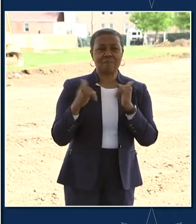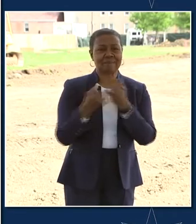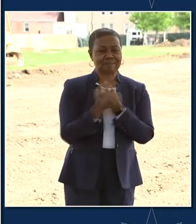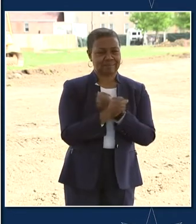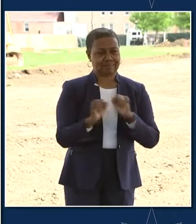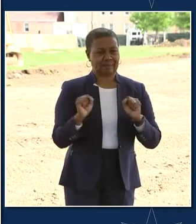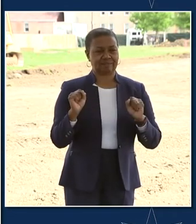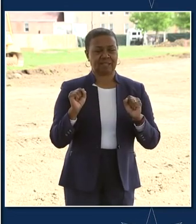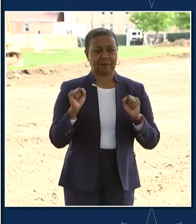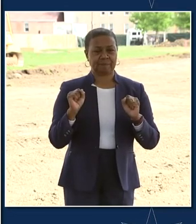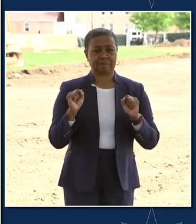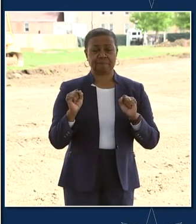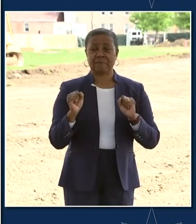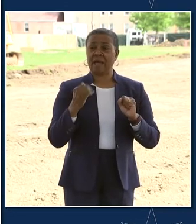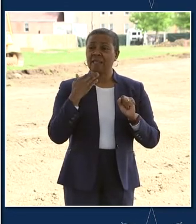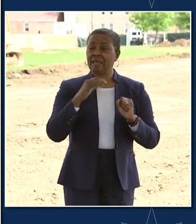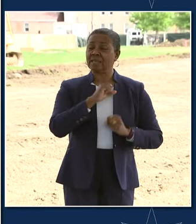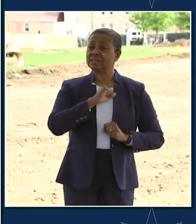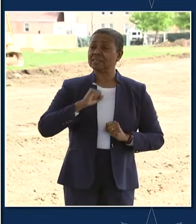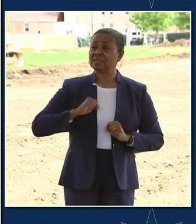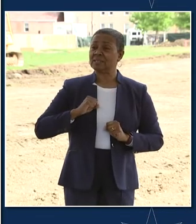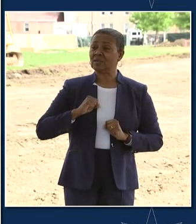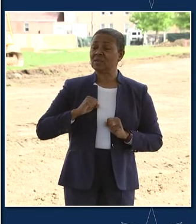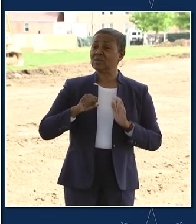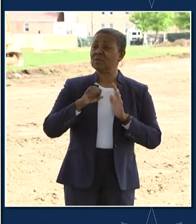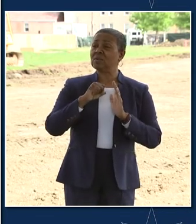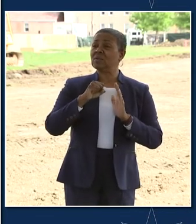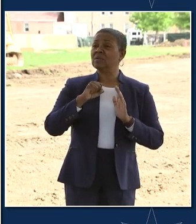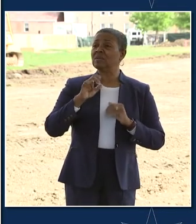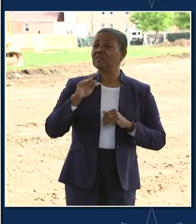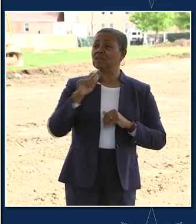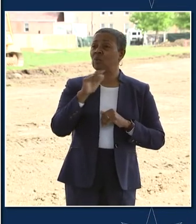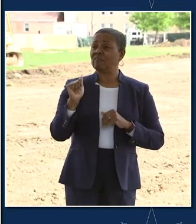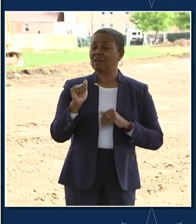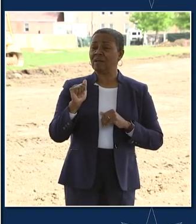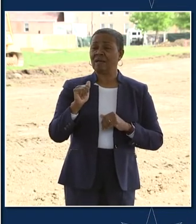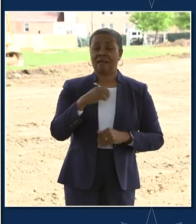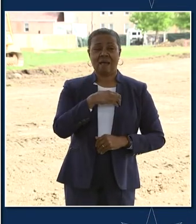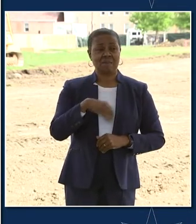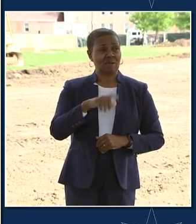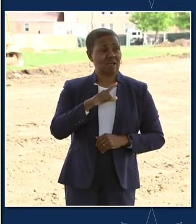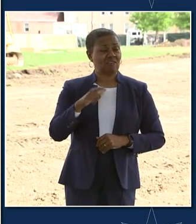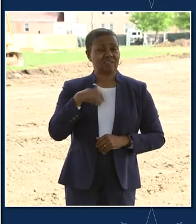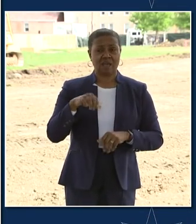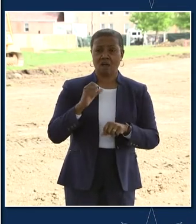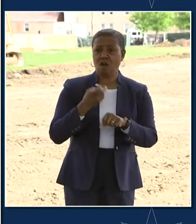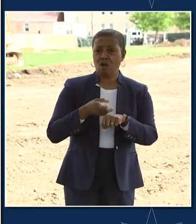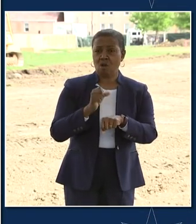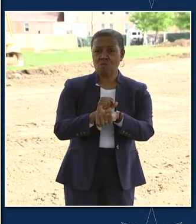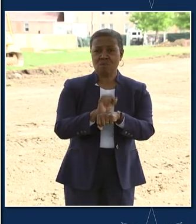safely. Again, I thank Senator Selena Villanueva and Mayor Lightfoot for their efforts.